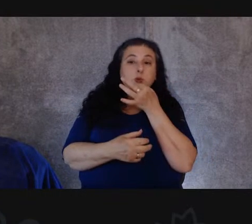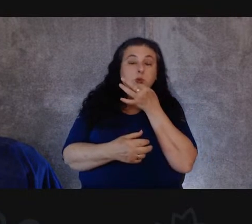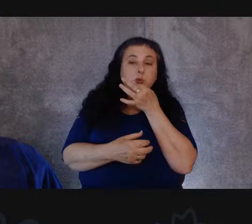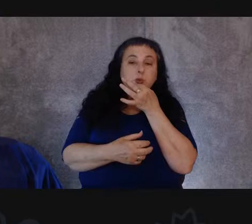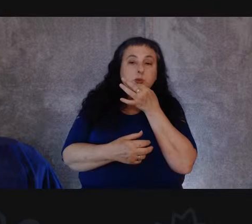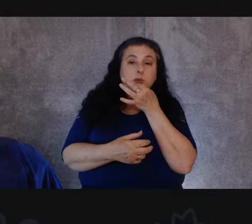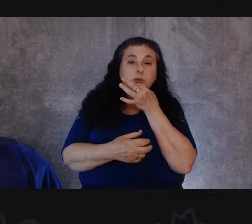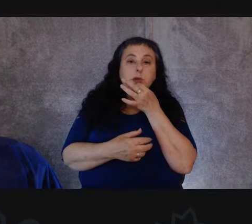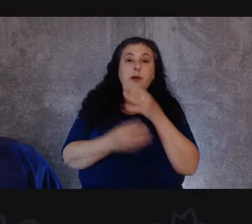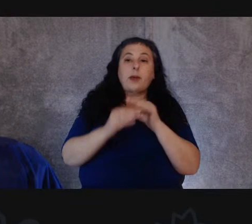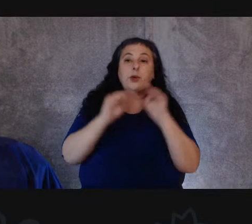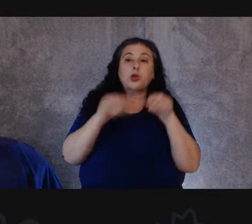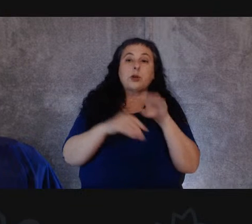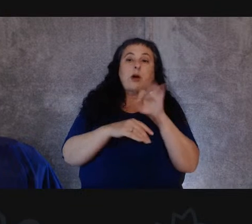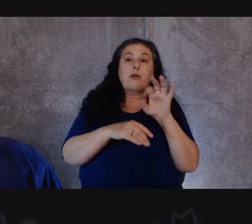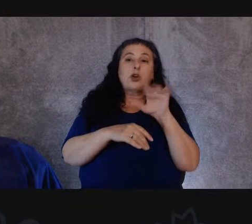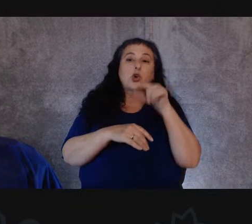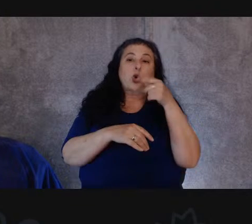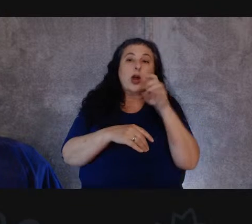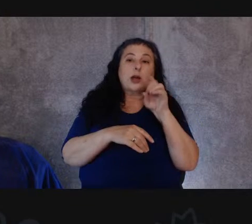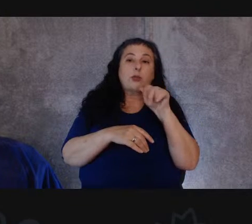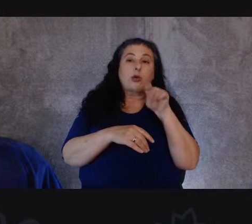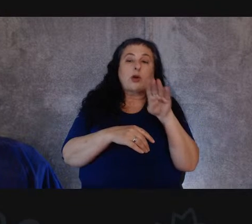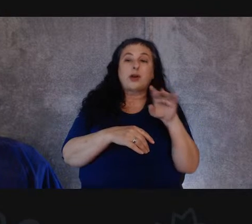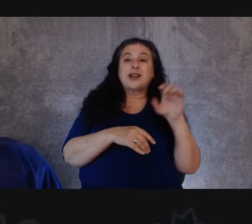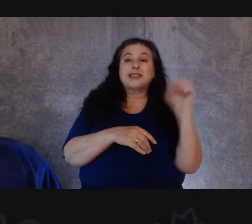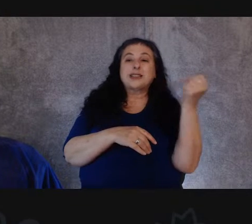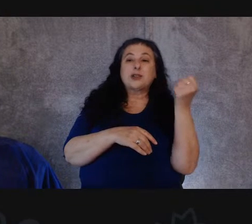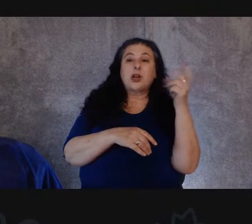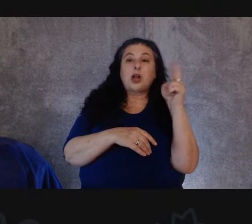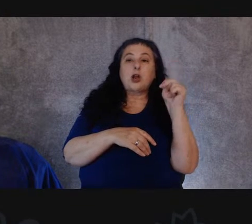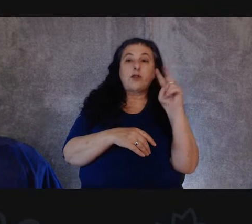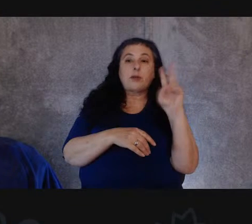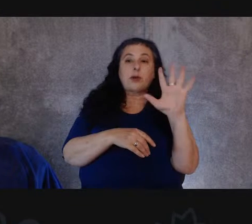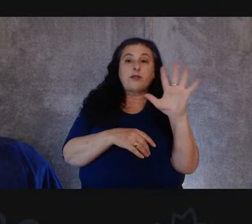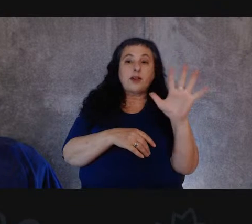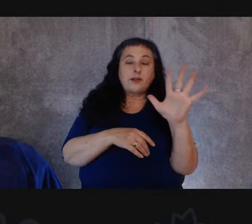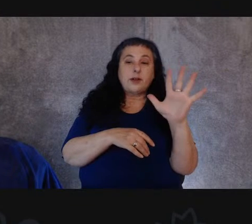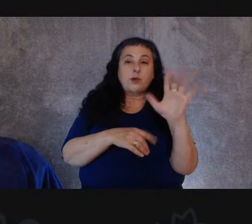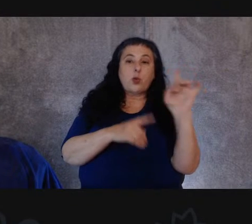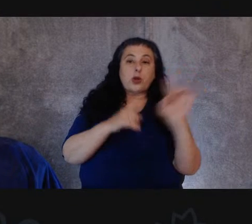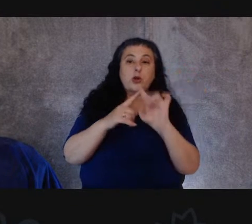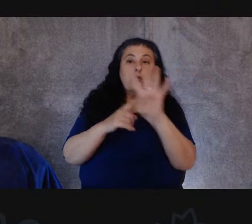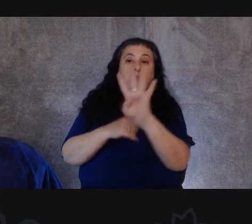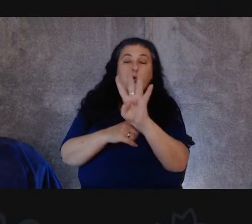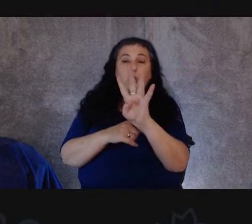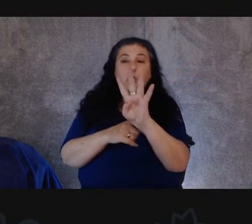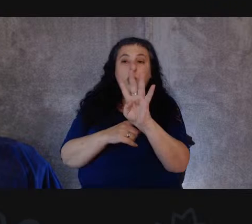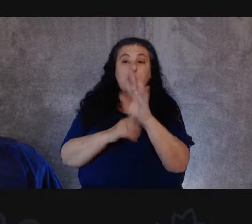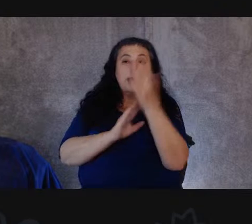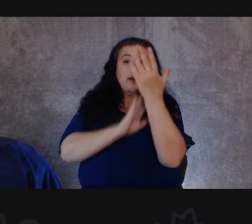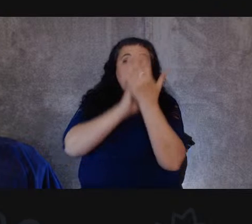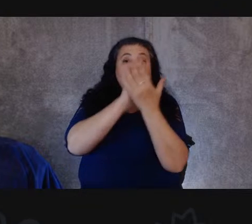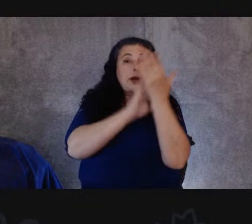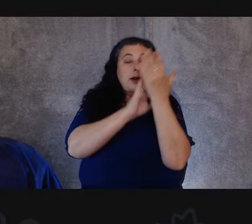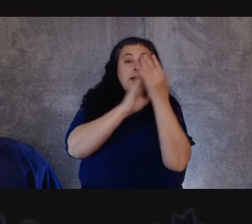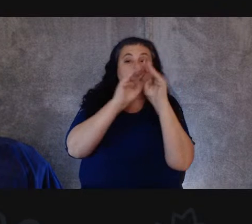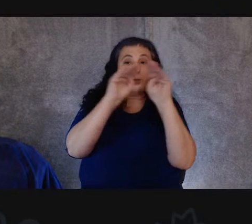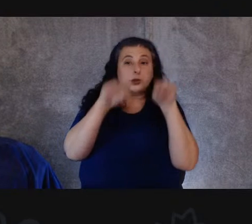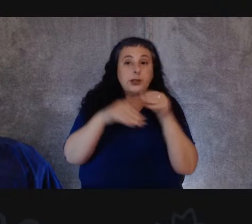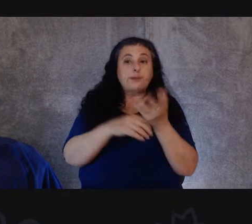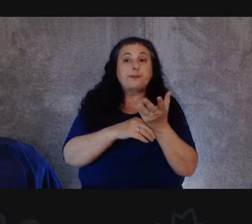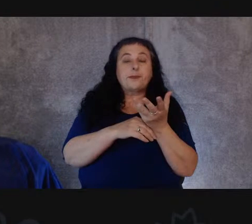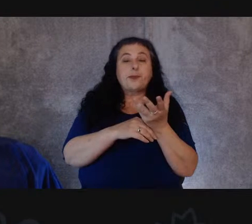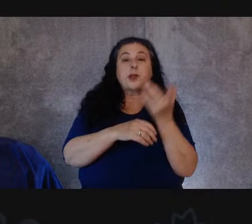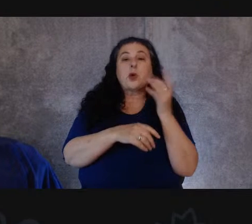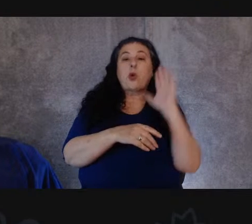future at the Museum of the Grand Prairie. On Saturday, November 5th, from 1 to 4 p.m. in person at the museum,